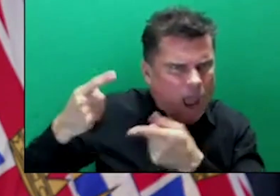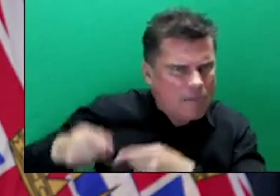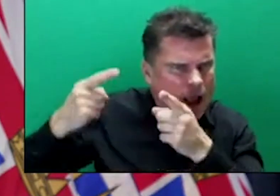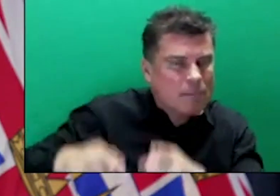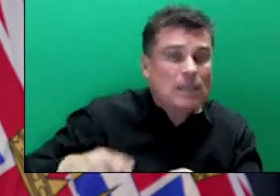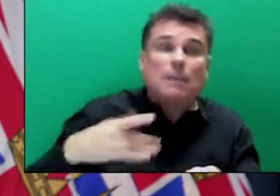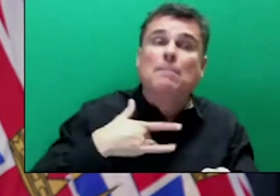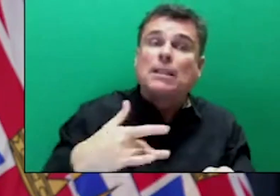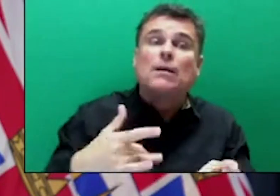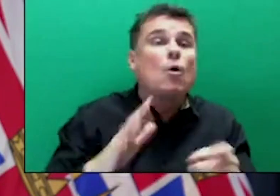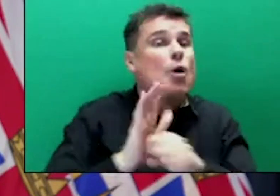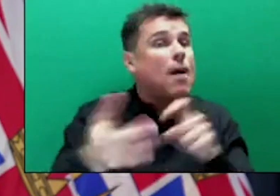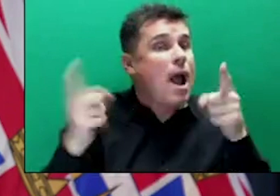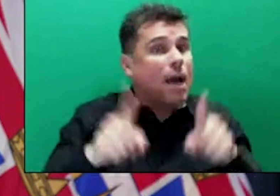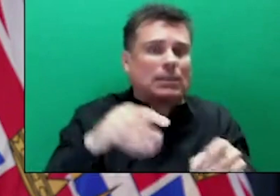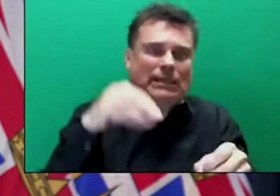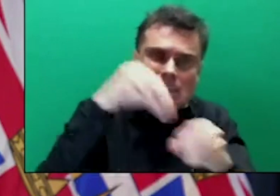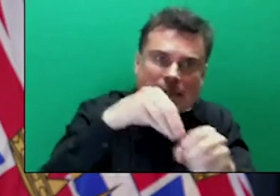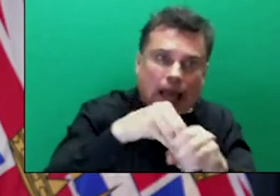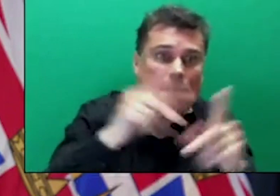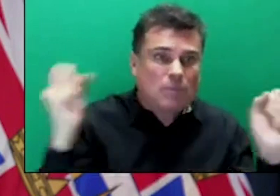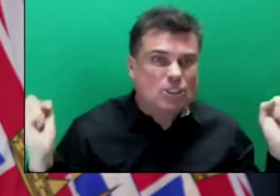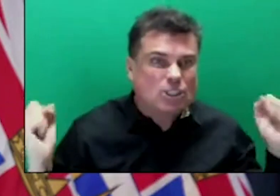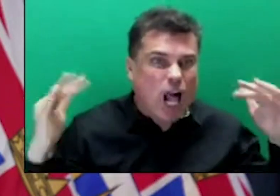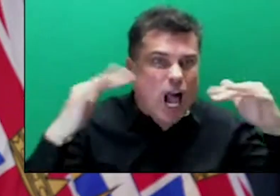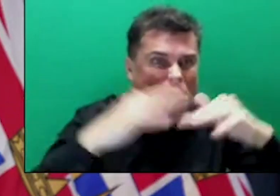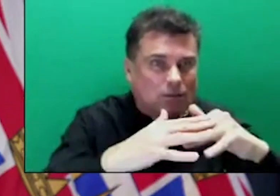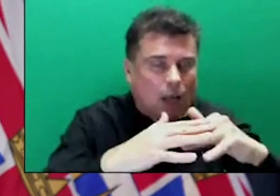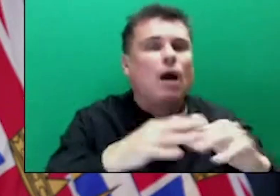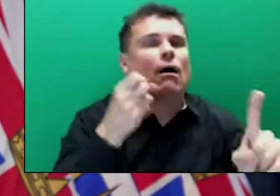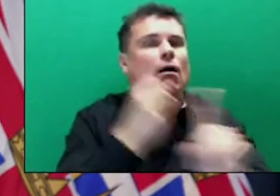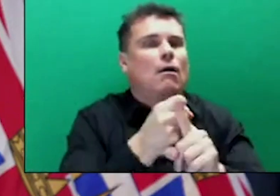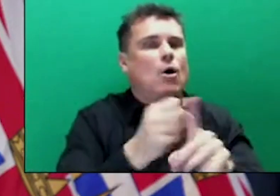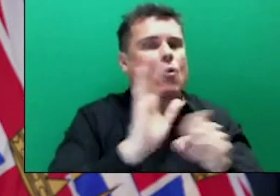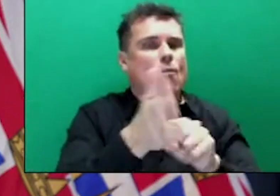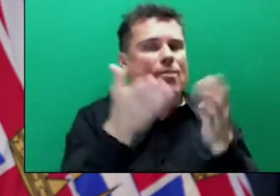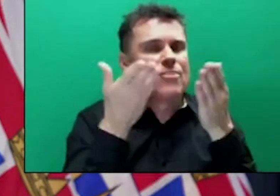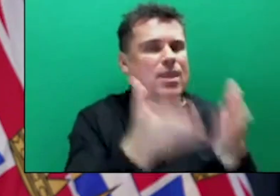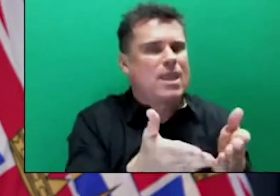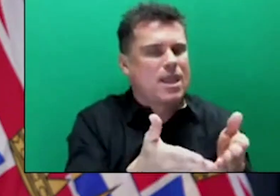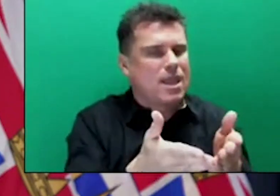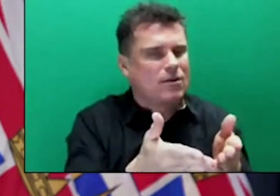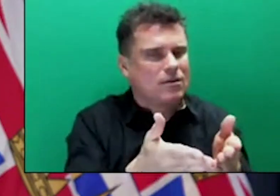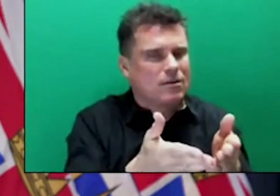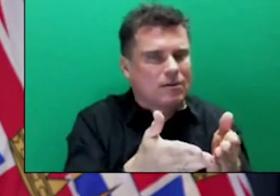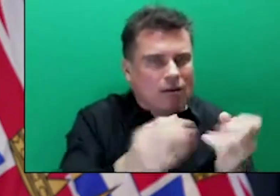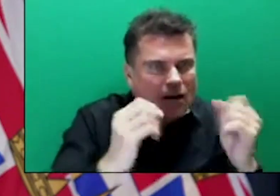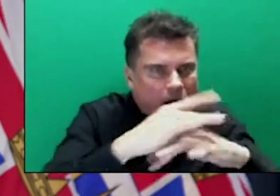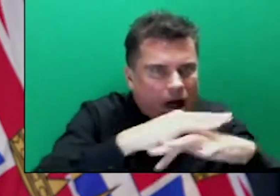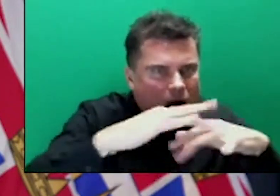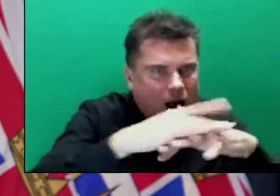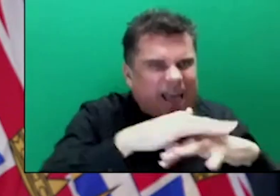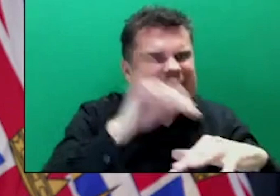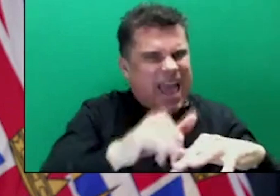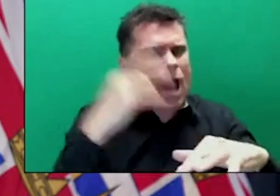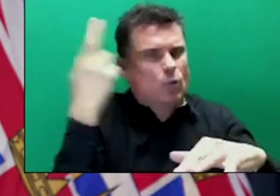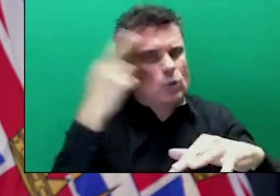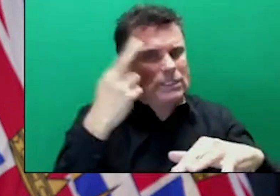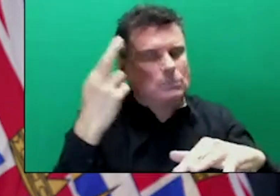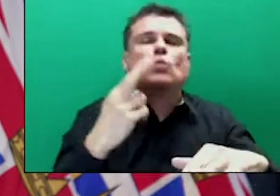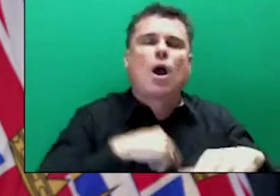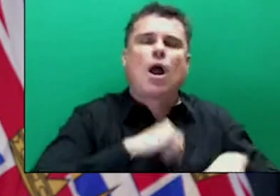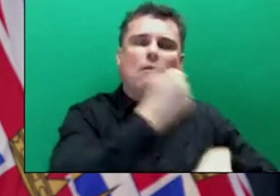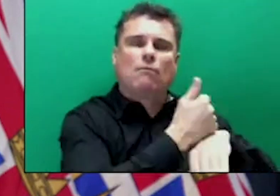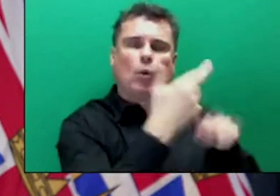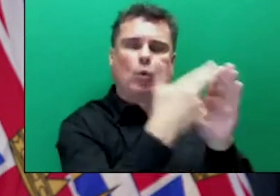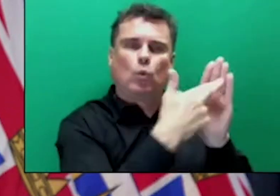is transmitted despite our best efforts, despite the measures that we have had in place for several months that were working for many months.